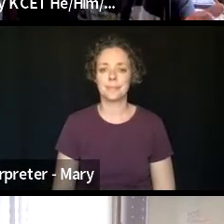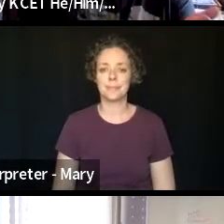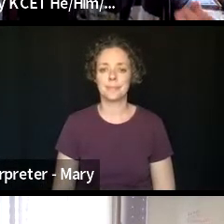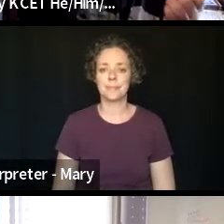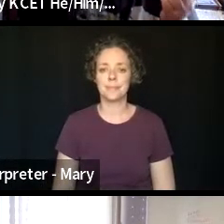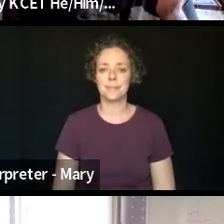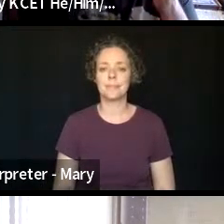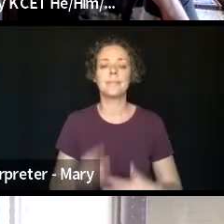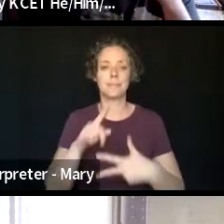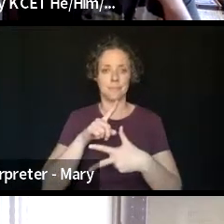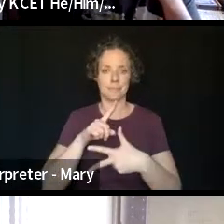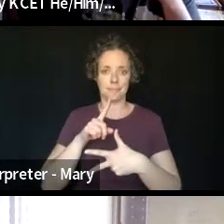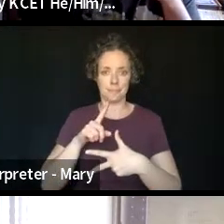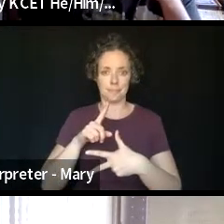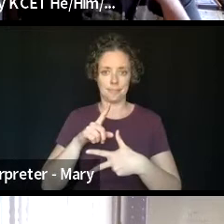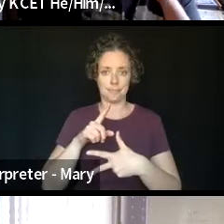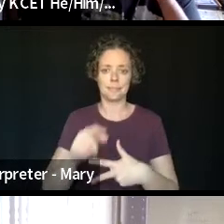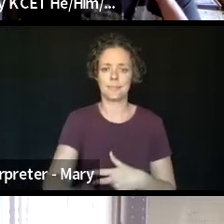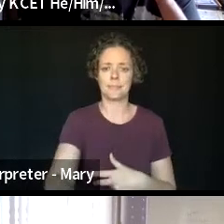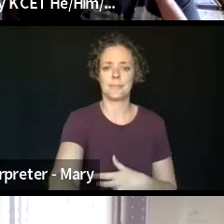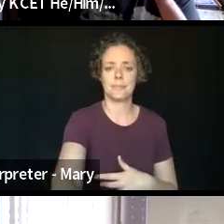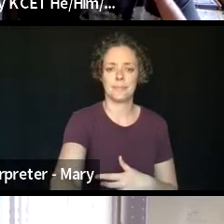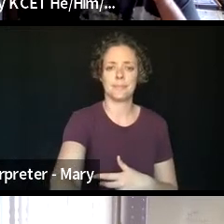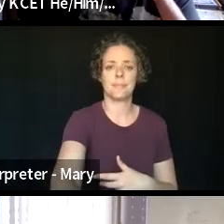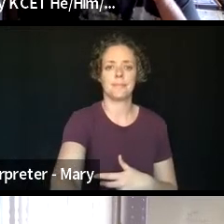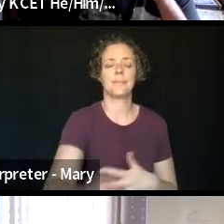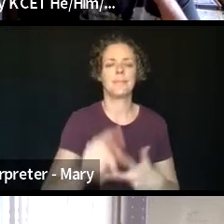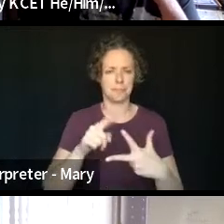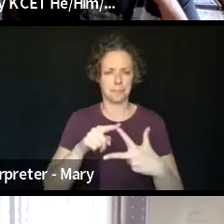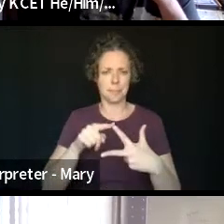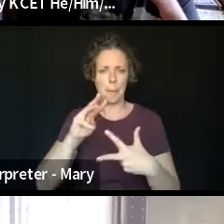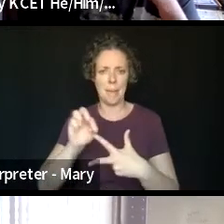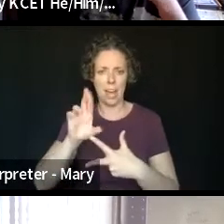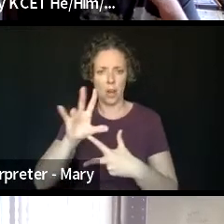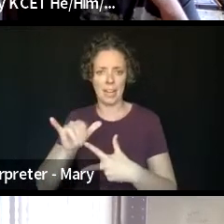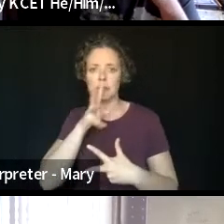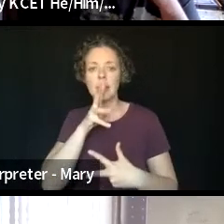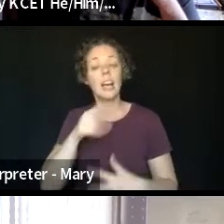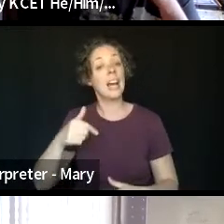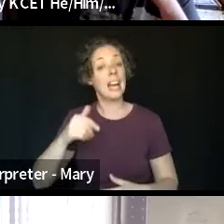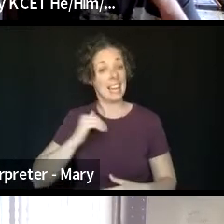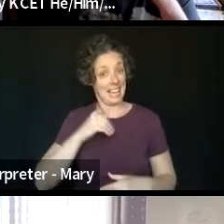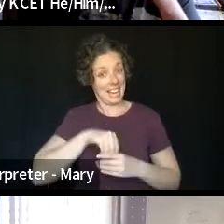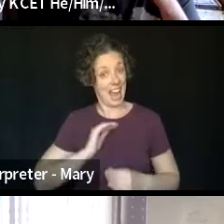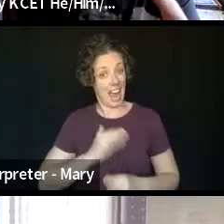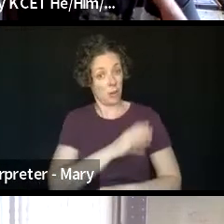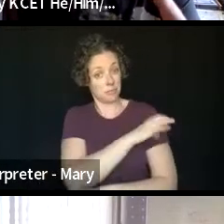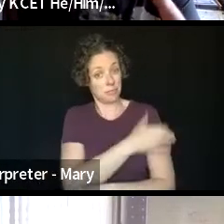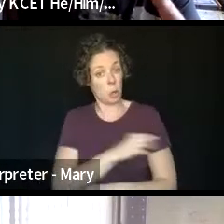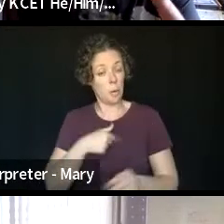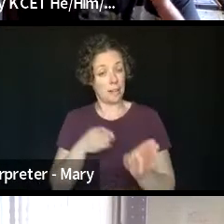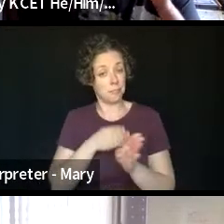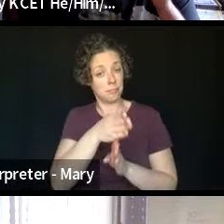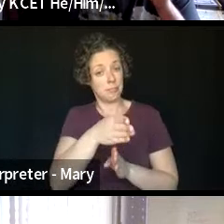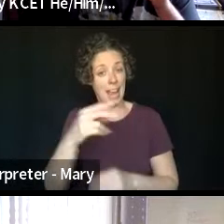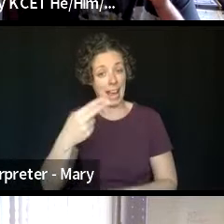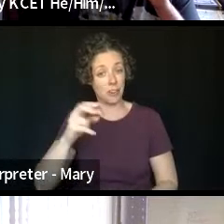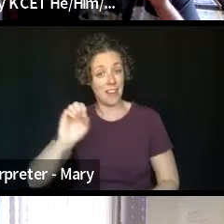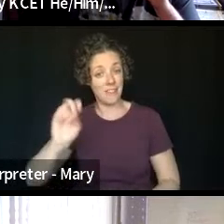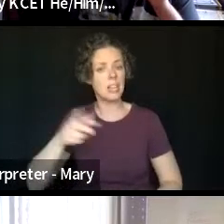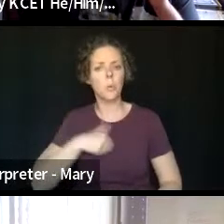I think in our clinic, since we specialize in HIV, we were at an advantage because we see those patients